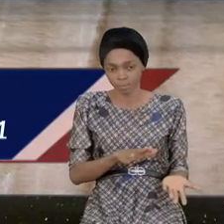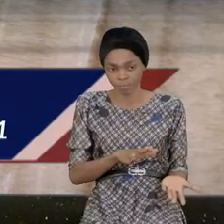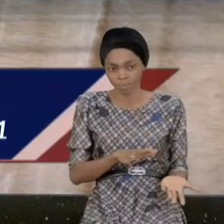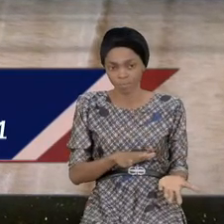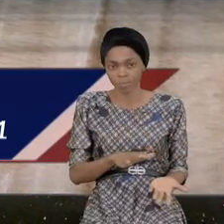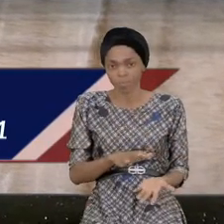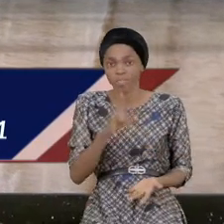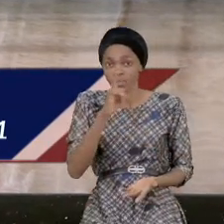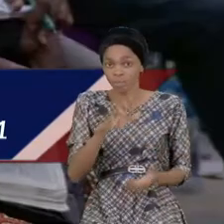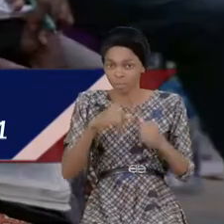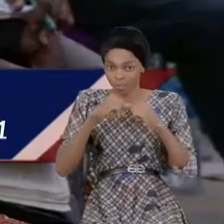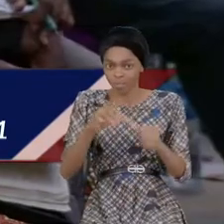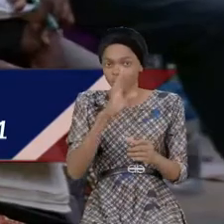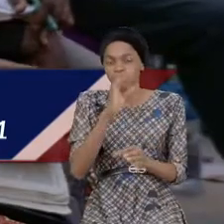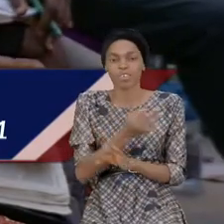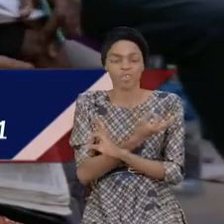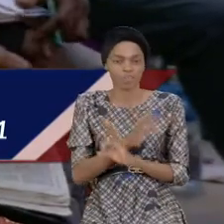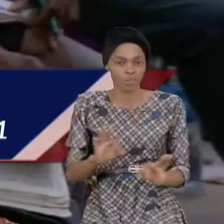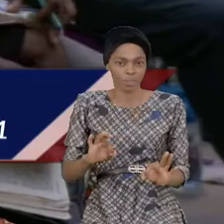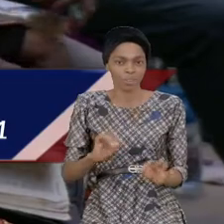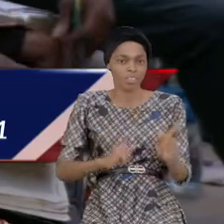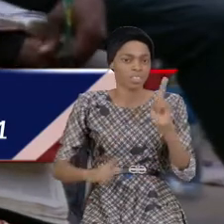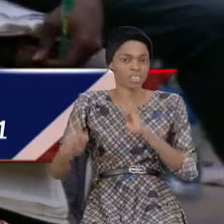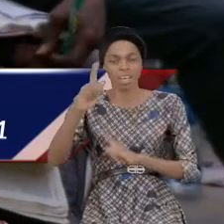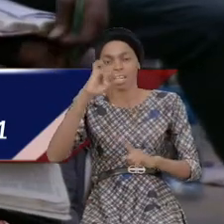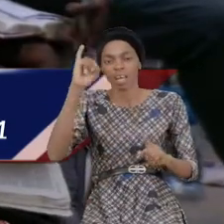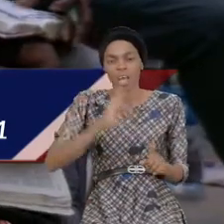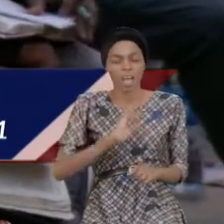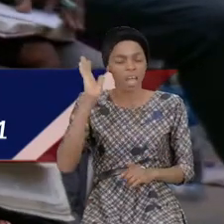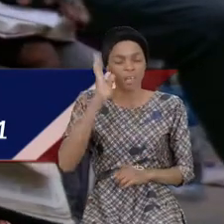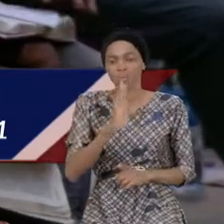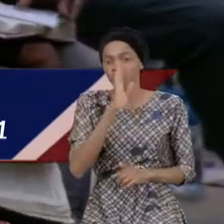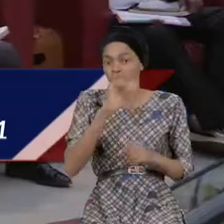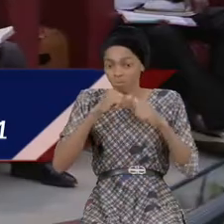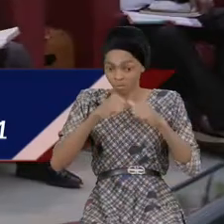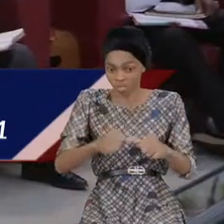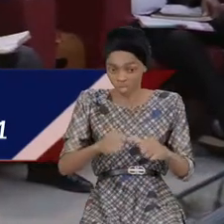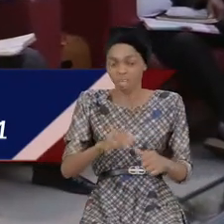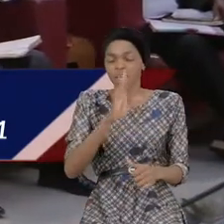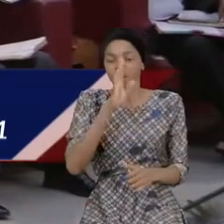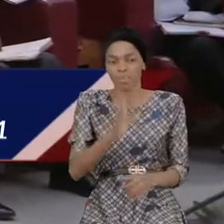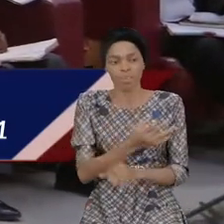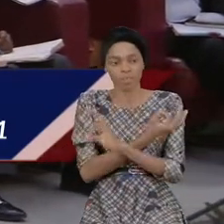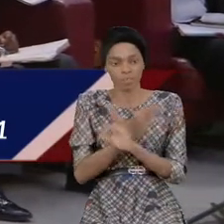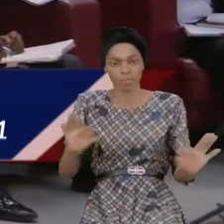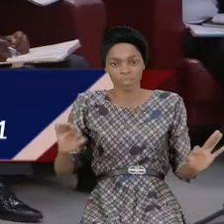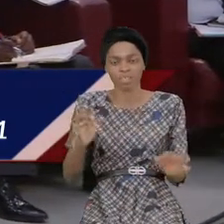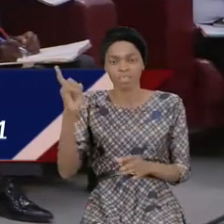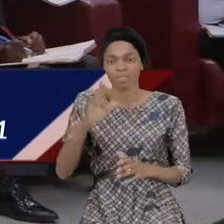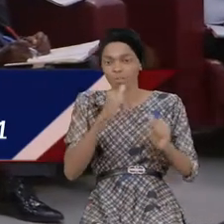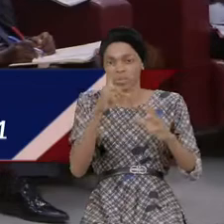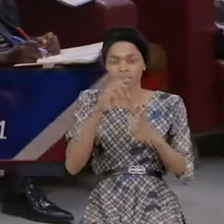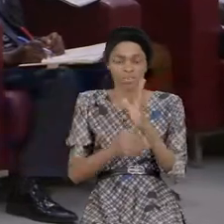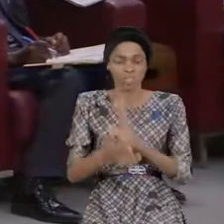You remain free. I will remain free. The Lord bless you in Jesus'